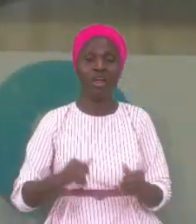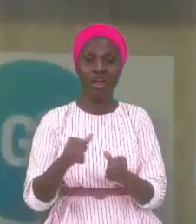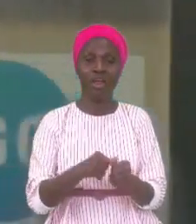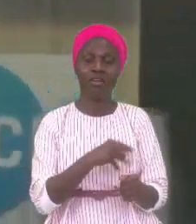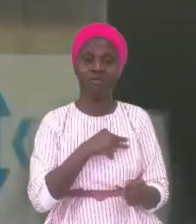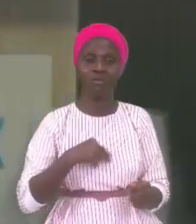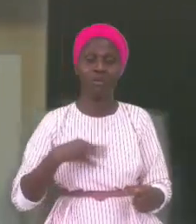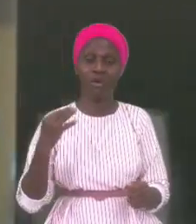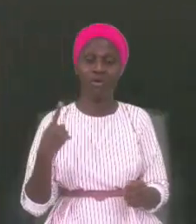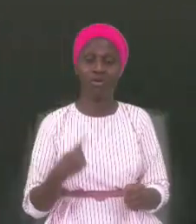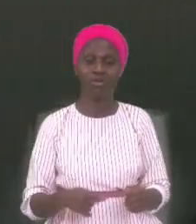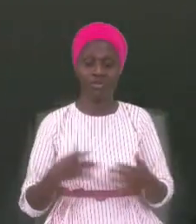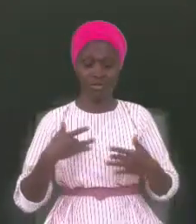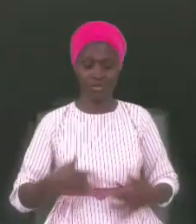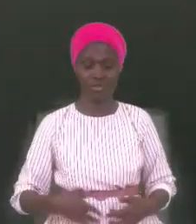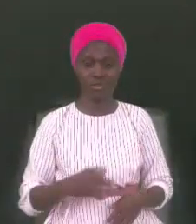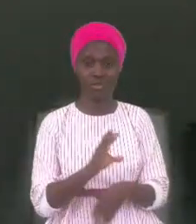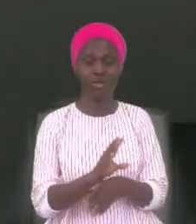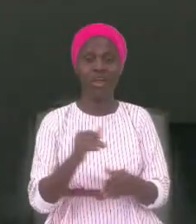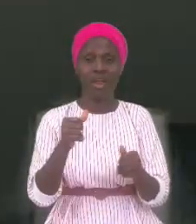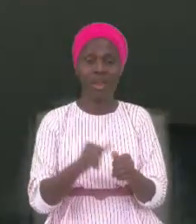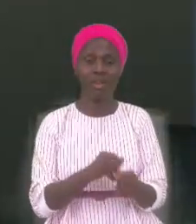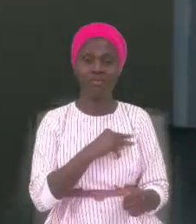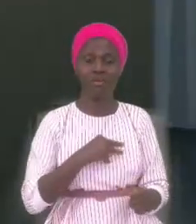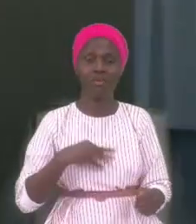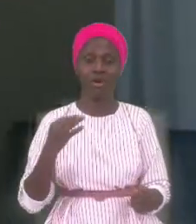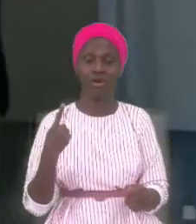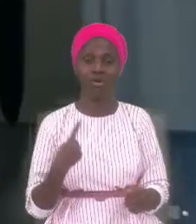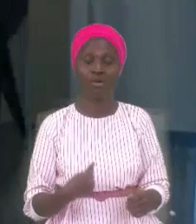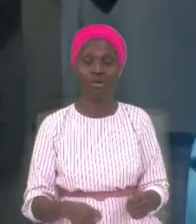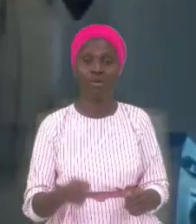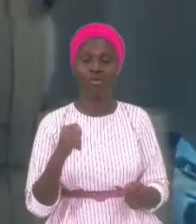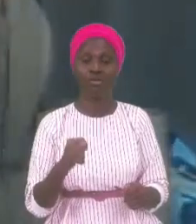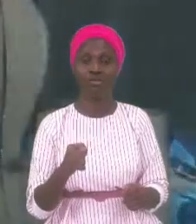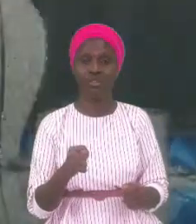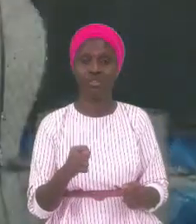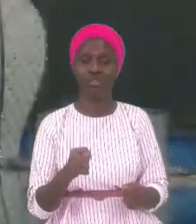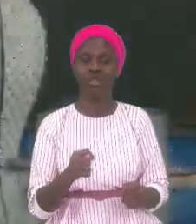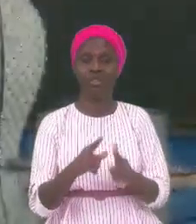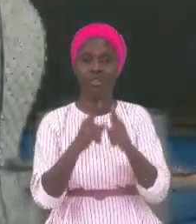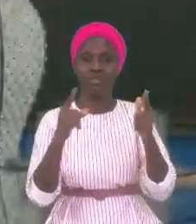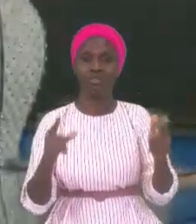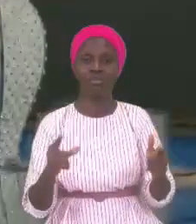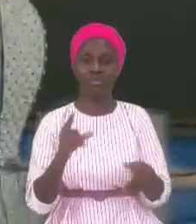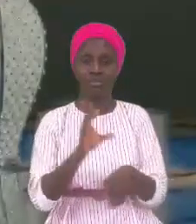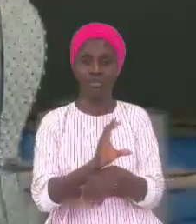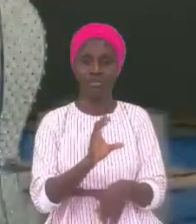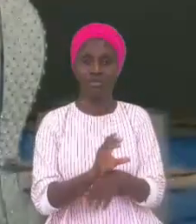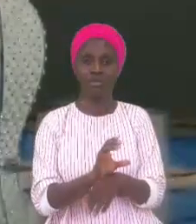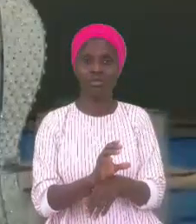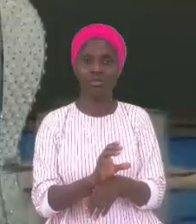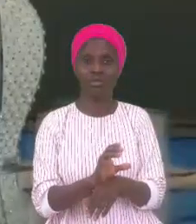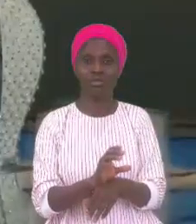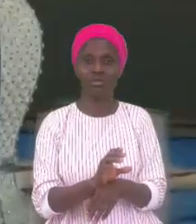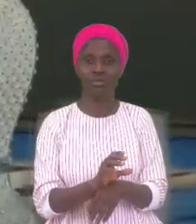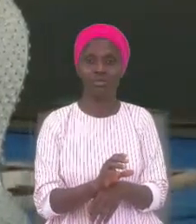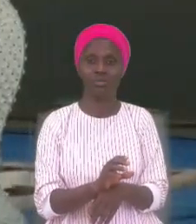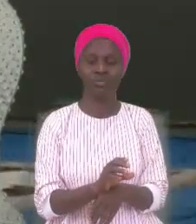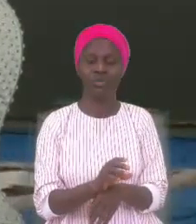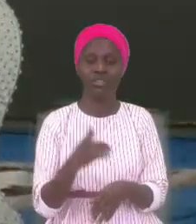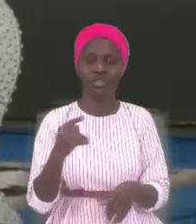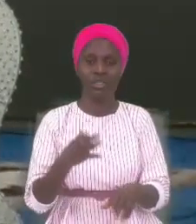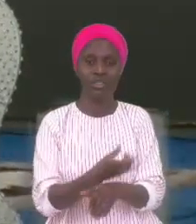invisible church, every member of the militant church and progressing to become part of the triumphant church,